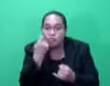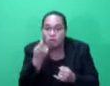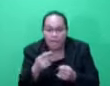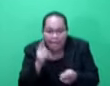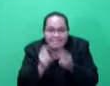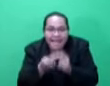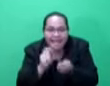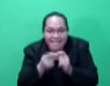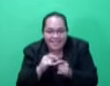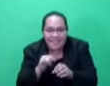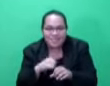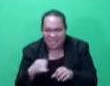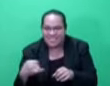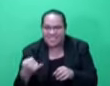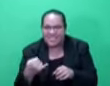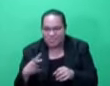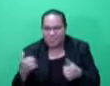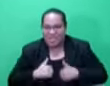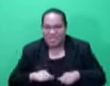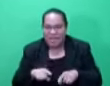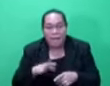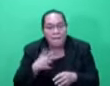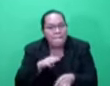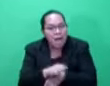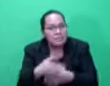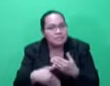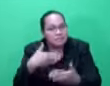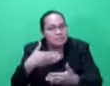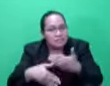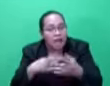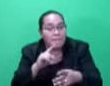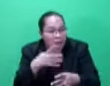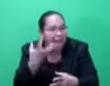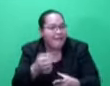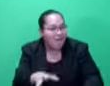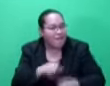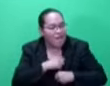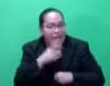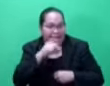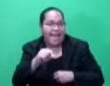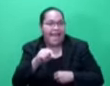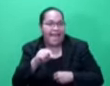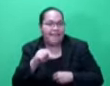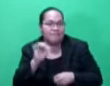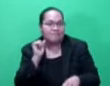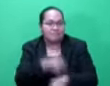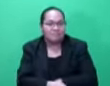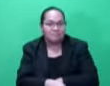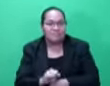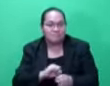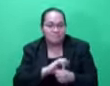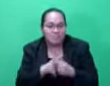a vaccine. It may still take months, but there is confidence it is possible. Honorable Speaker, in terms